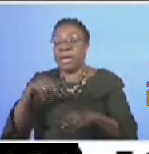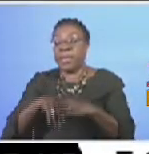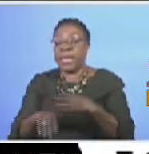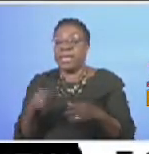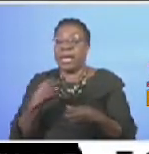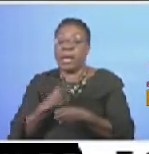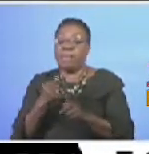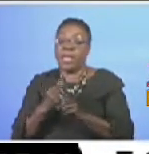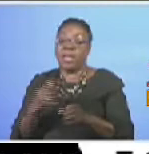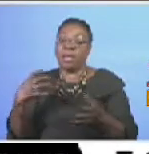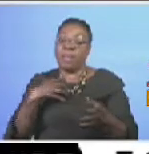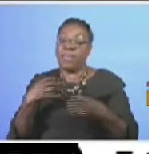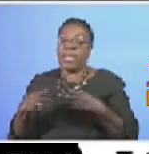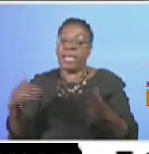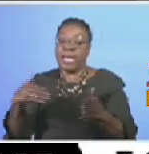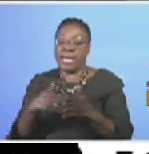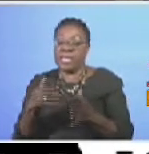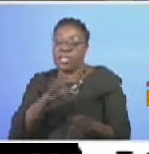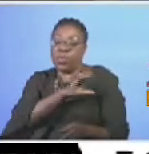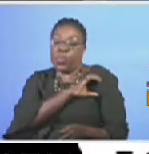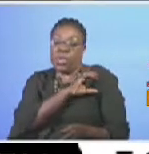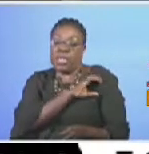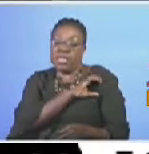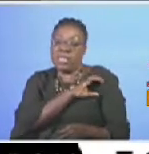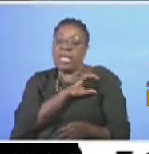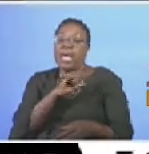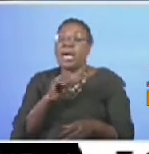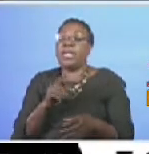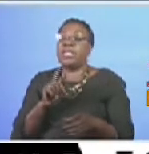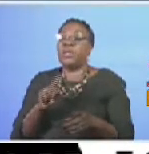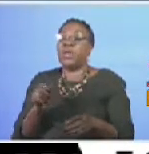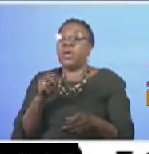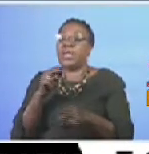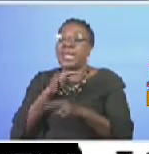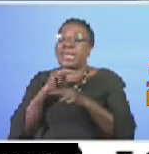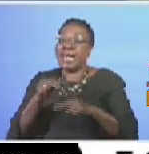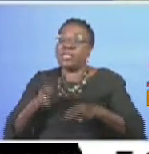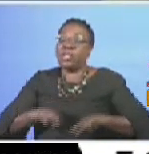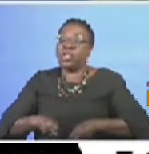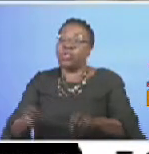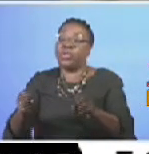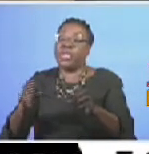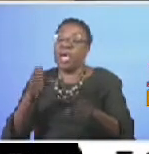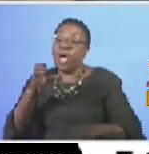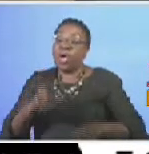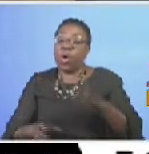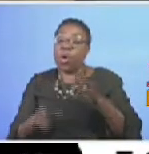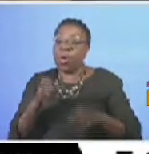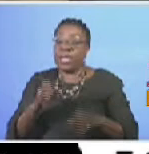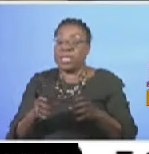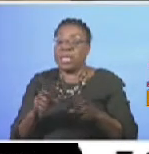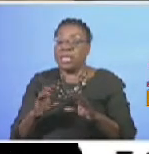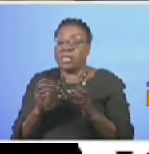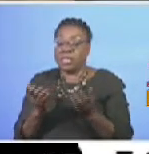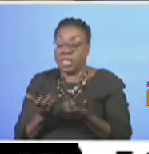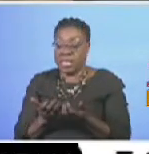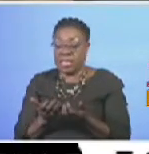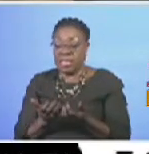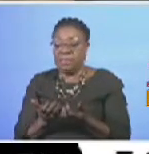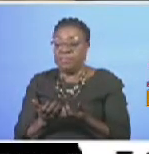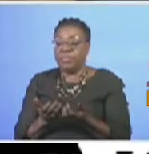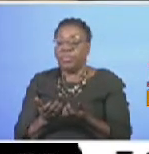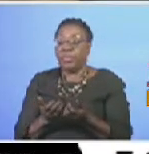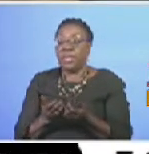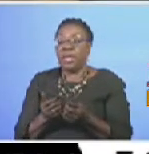I have prosecutions, the Nassau Street Court Complex, the Court Liaison Section that is stationed in the Office of the